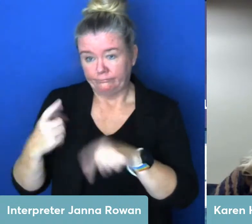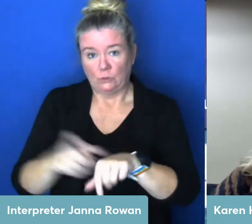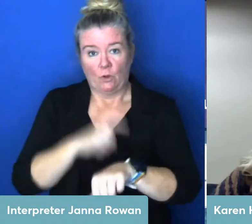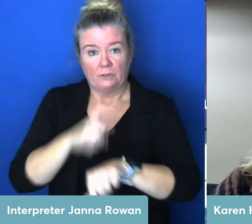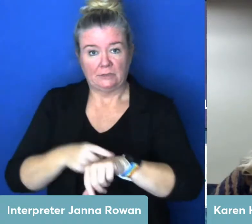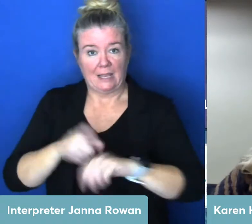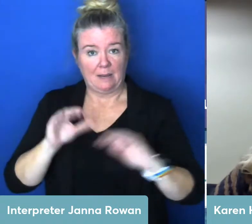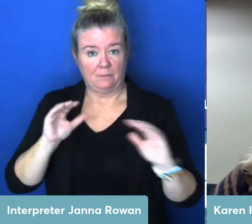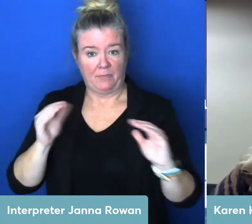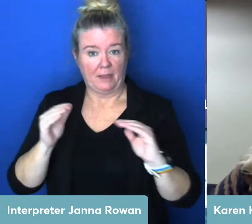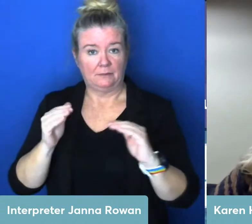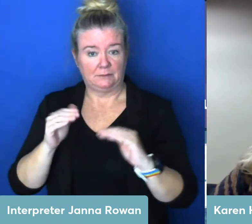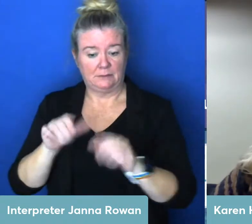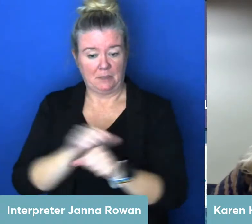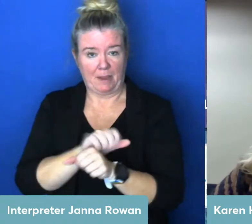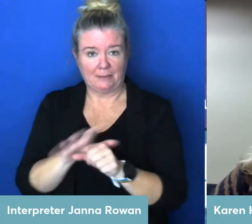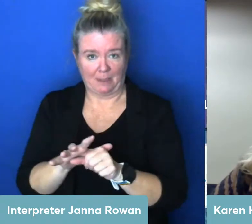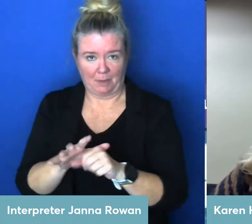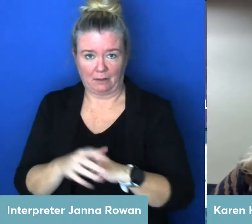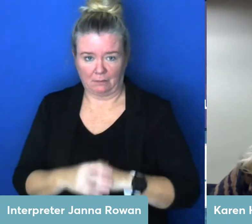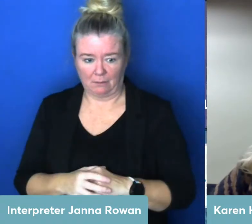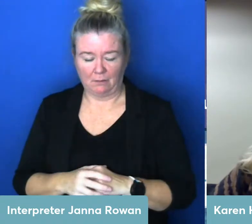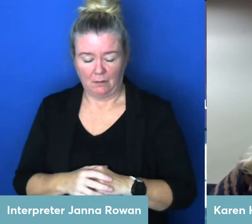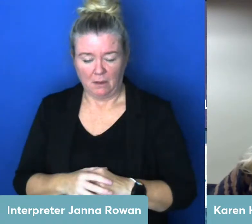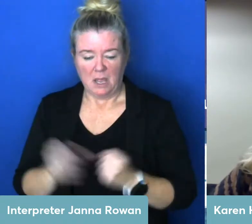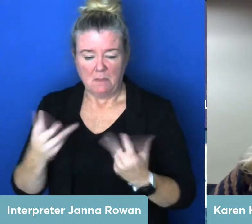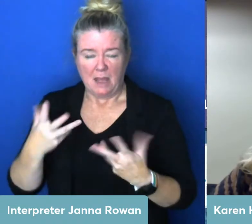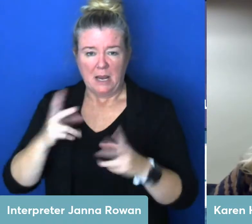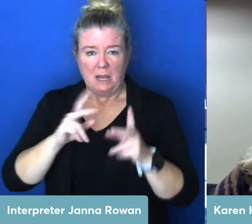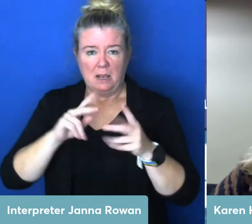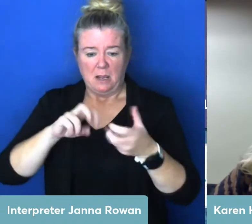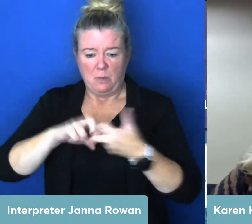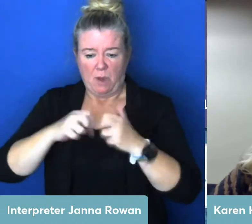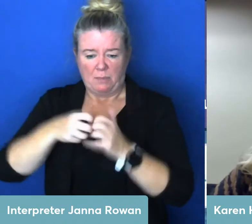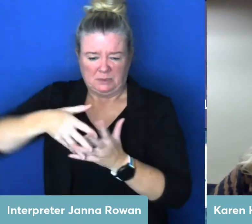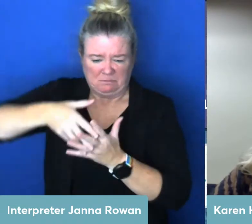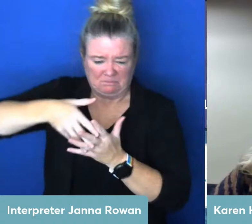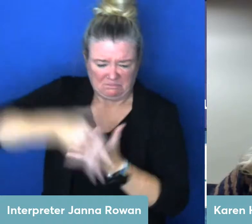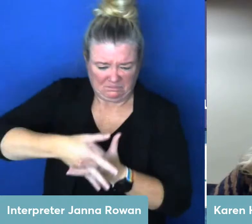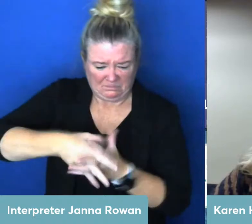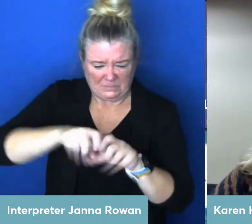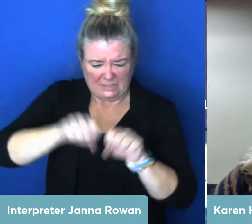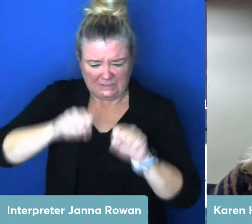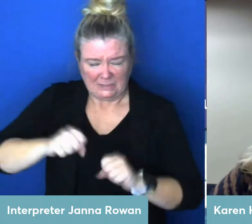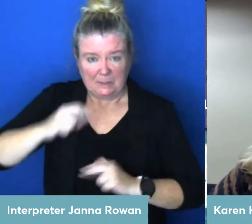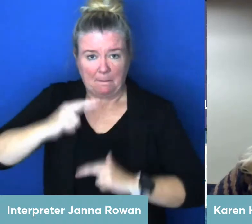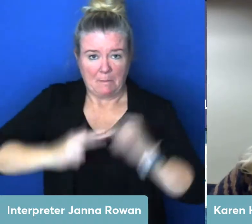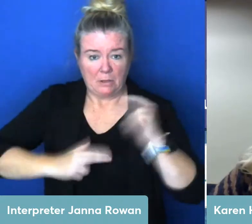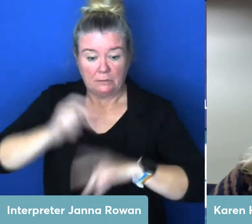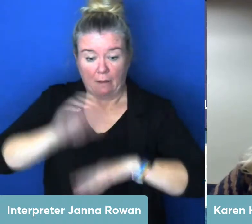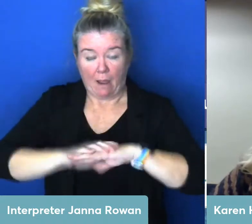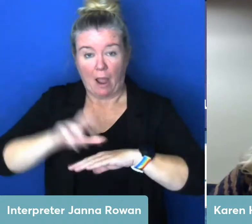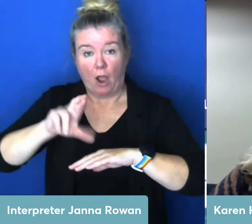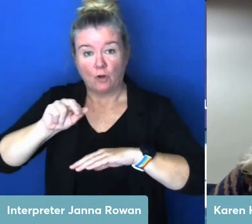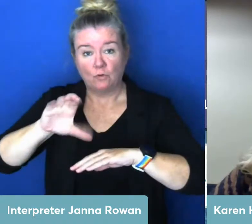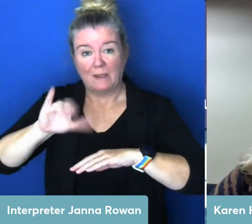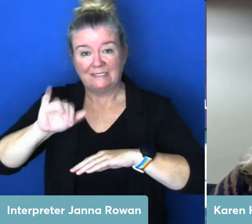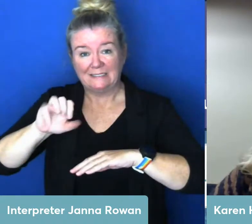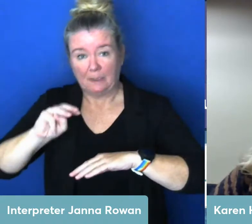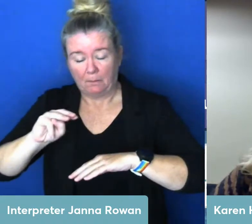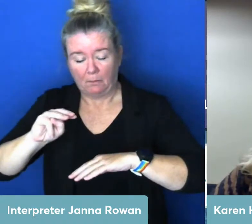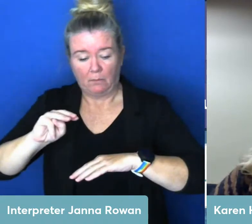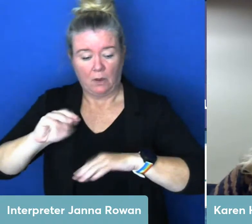the pandemic, problems that are rooted in a system built on racism, in a history of